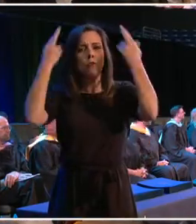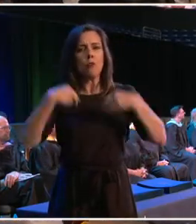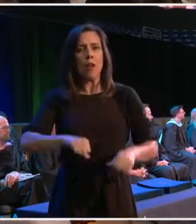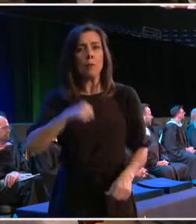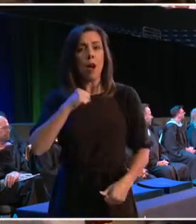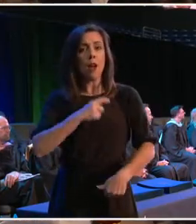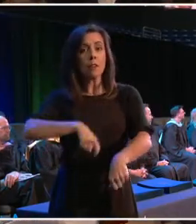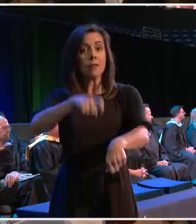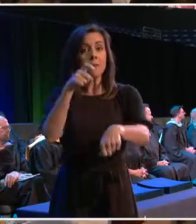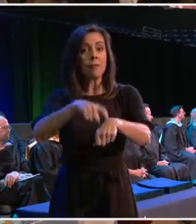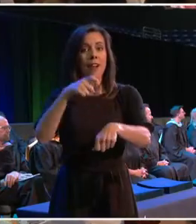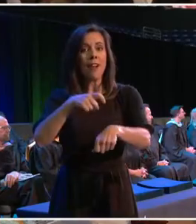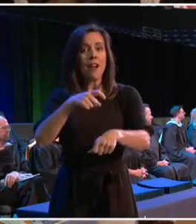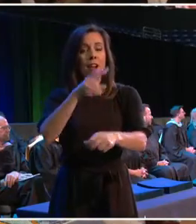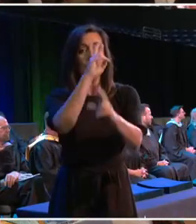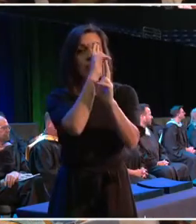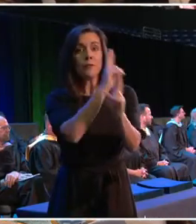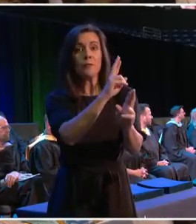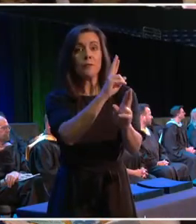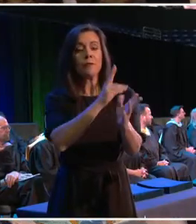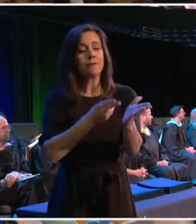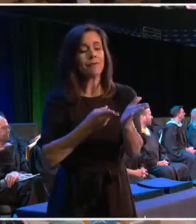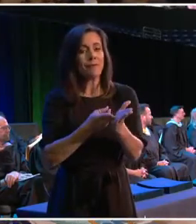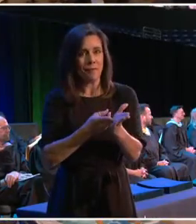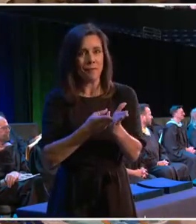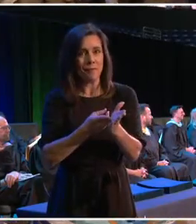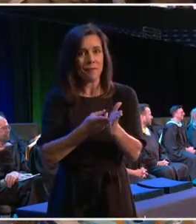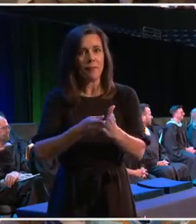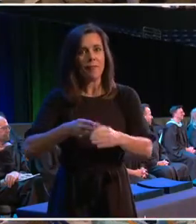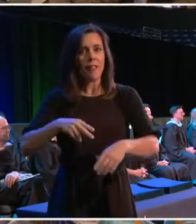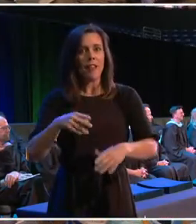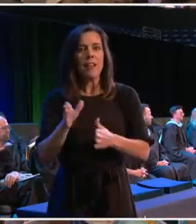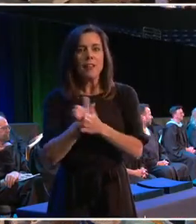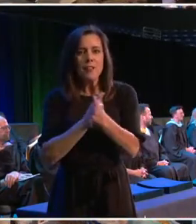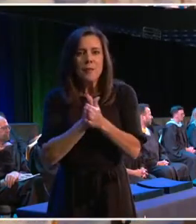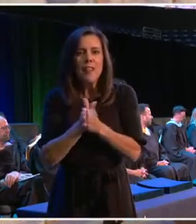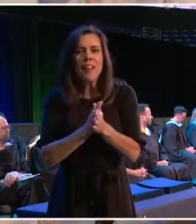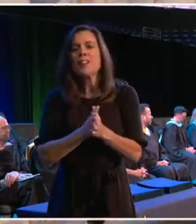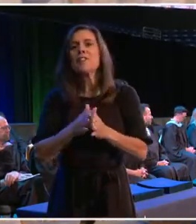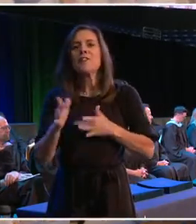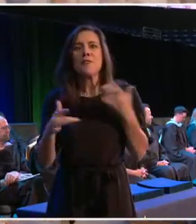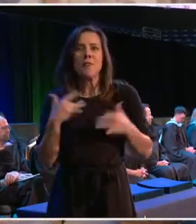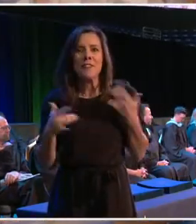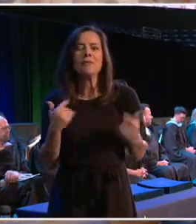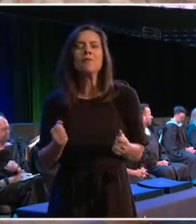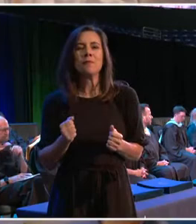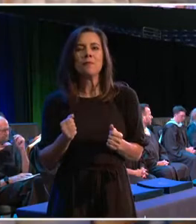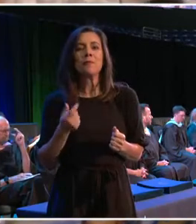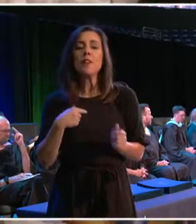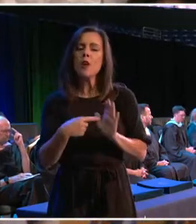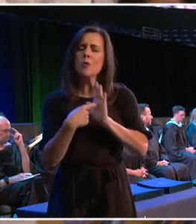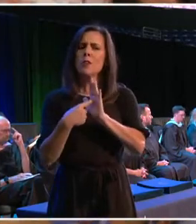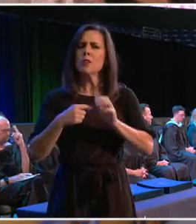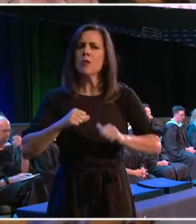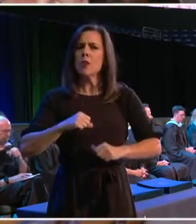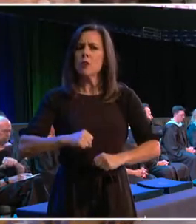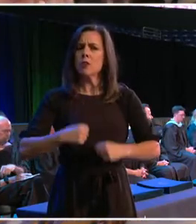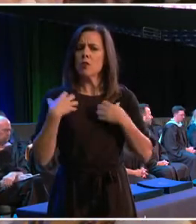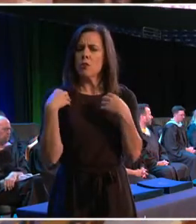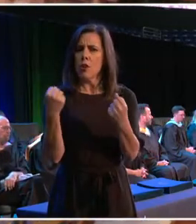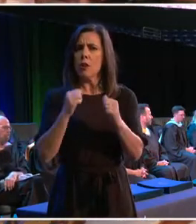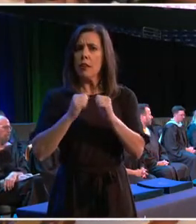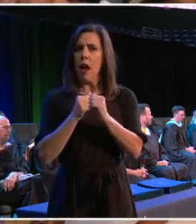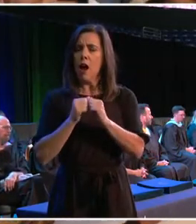for punctuality, respect, integrity, determination, and enthusiasm. We showed our courage by going back to school